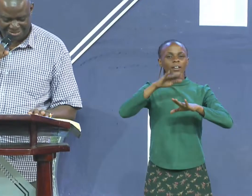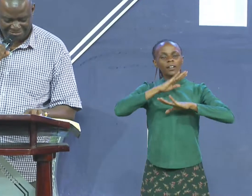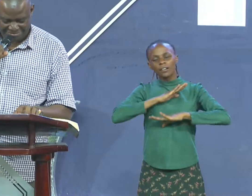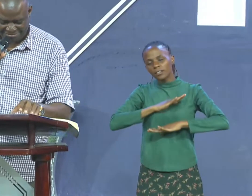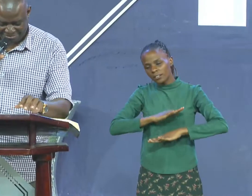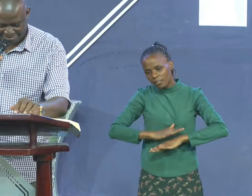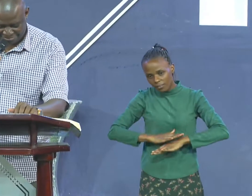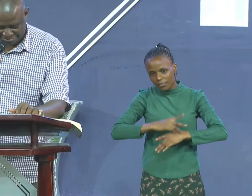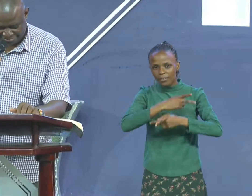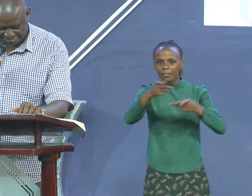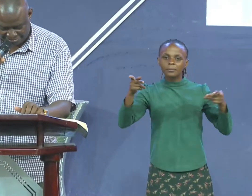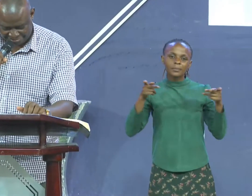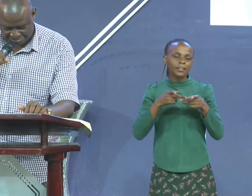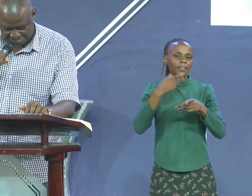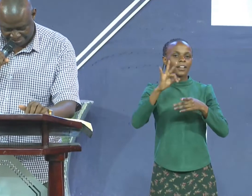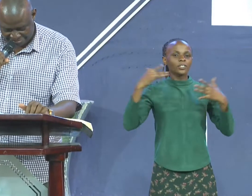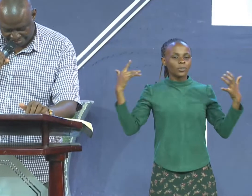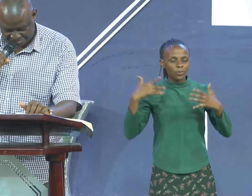out.